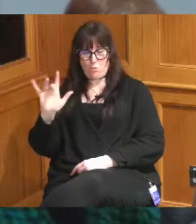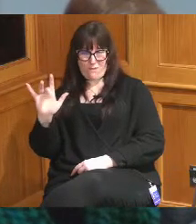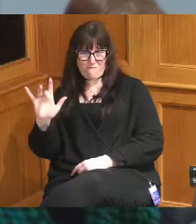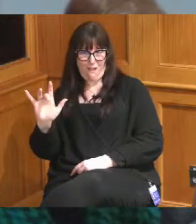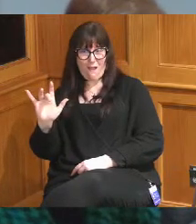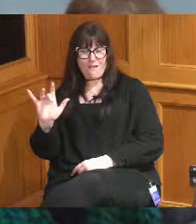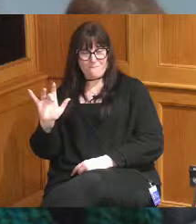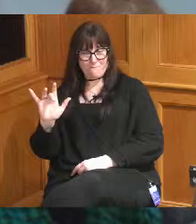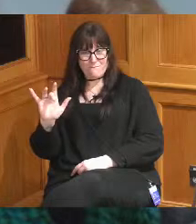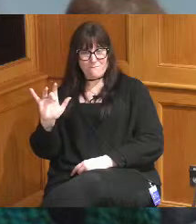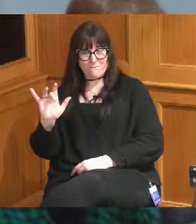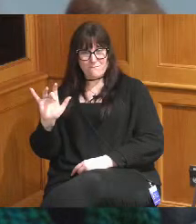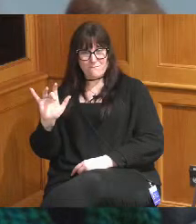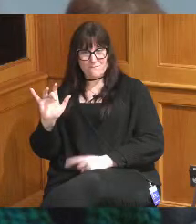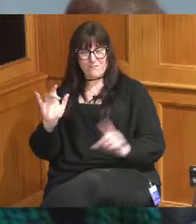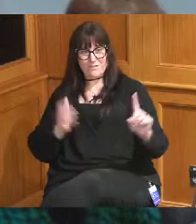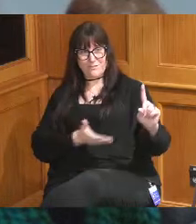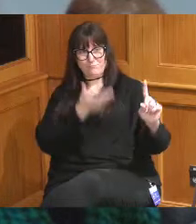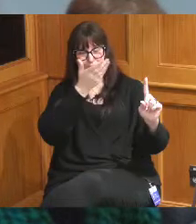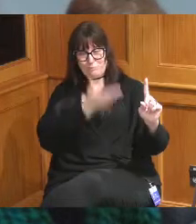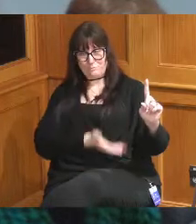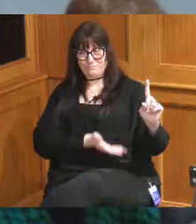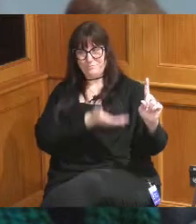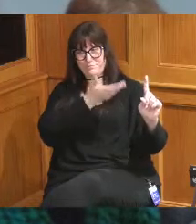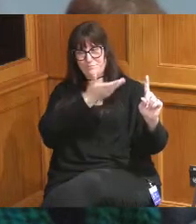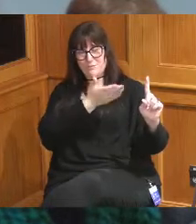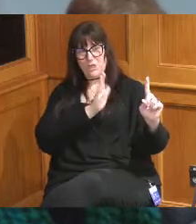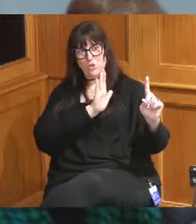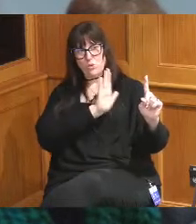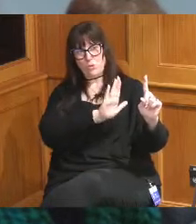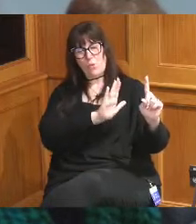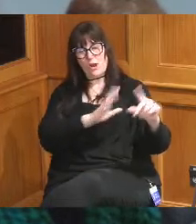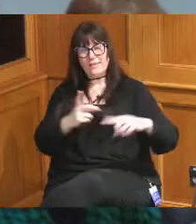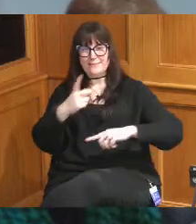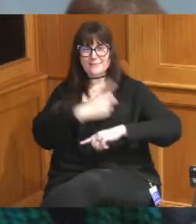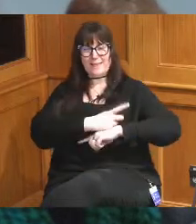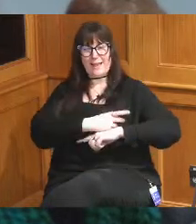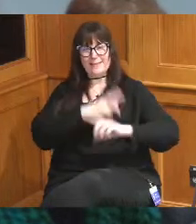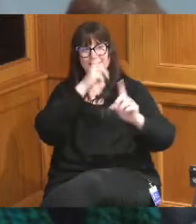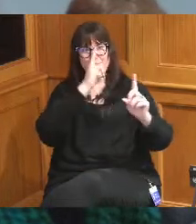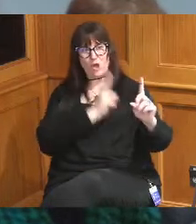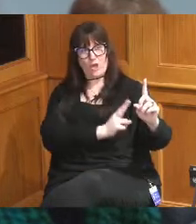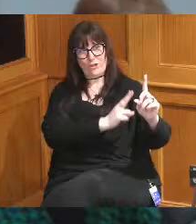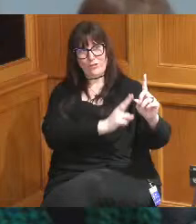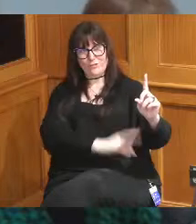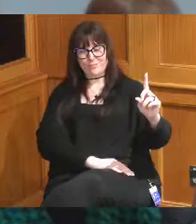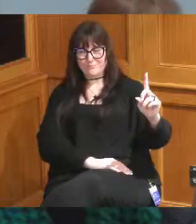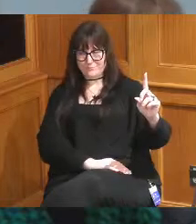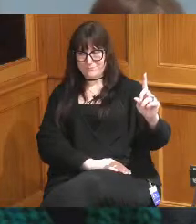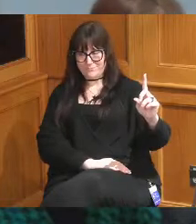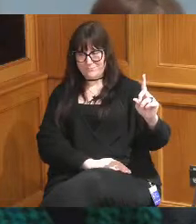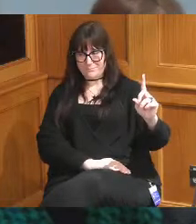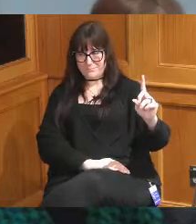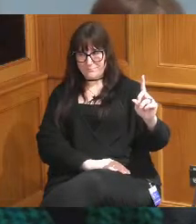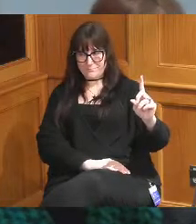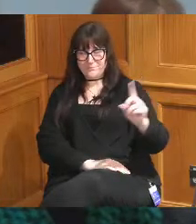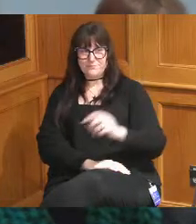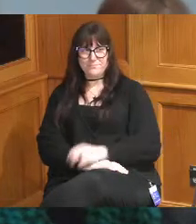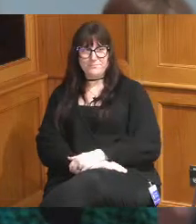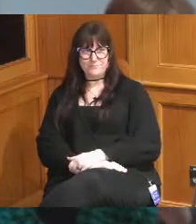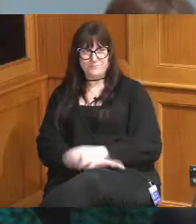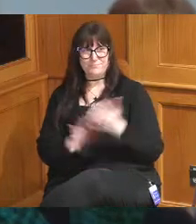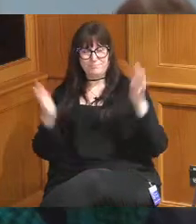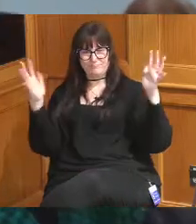2025, as Judge Nicole L. Sanders Day in all of Hamilton